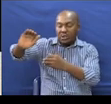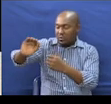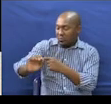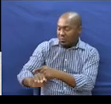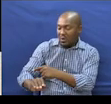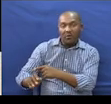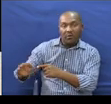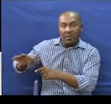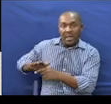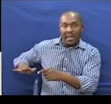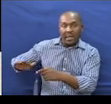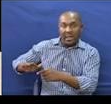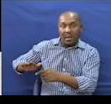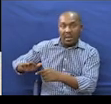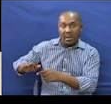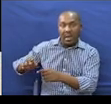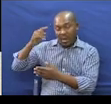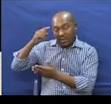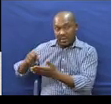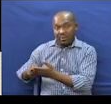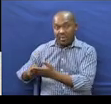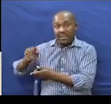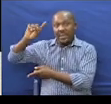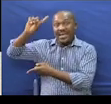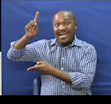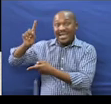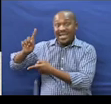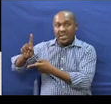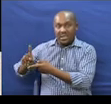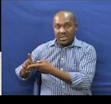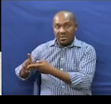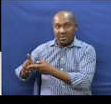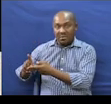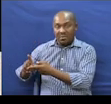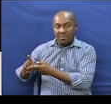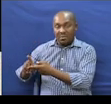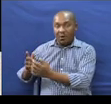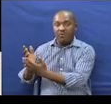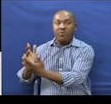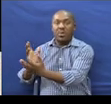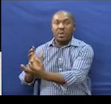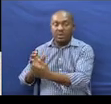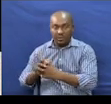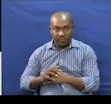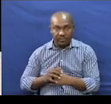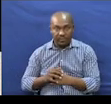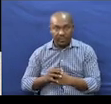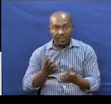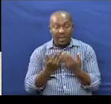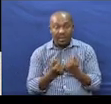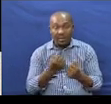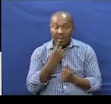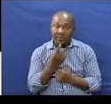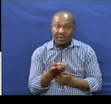from an area, it can lead to the decrease in a population. That's why I said